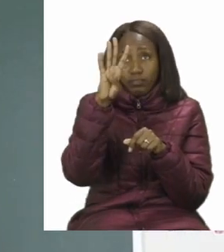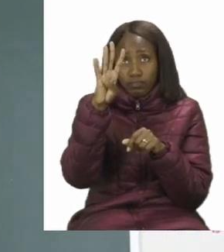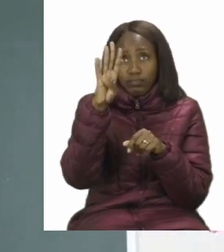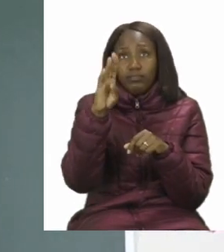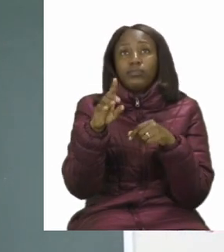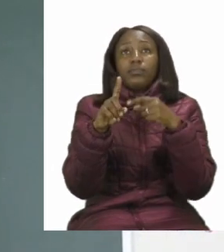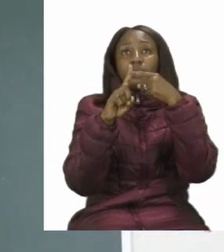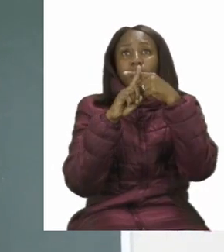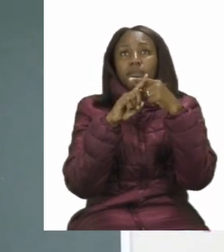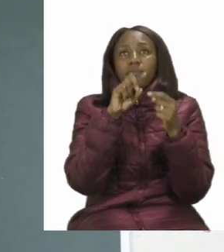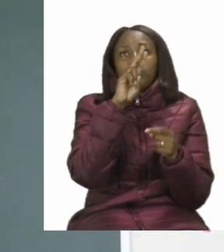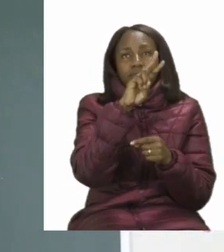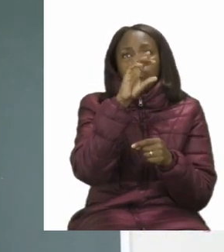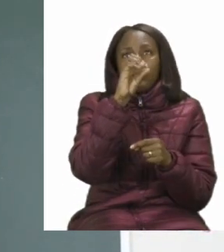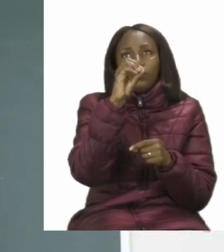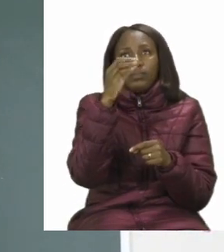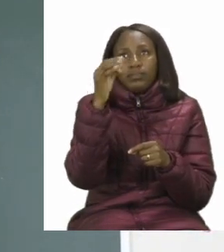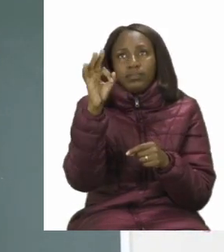254 plus